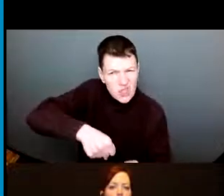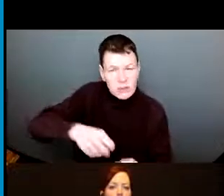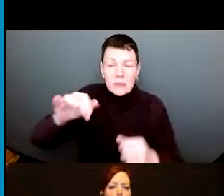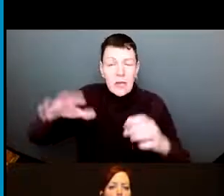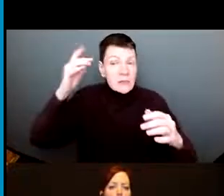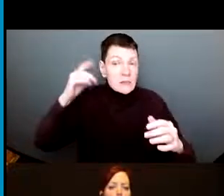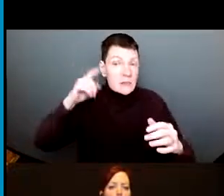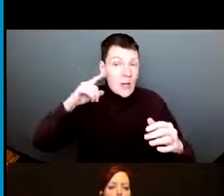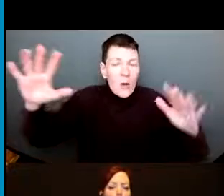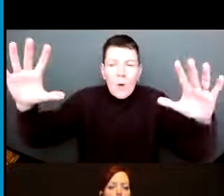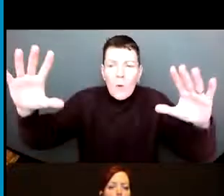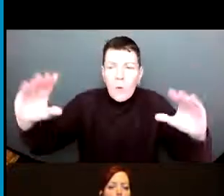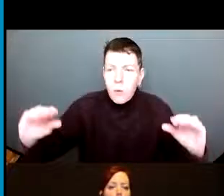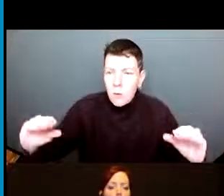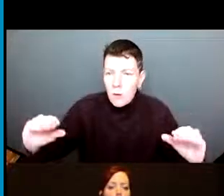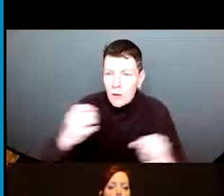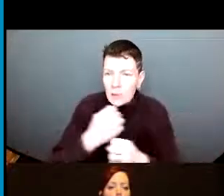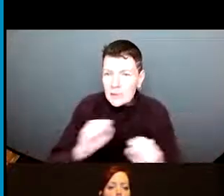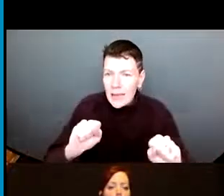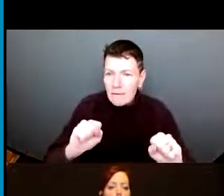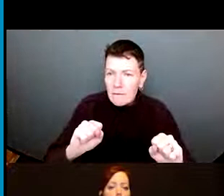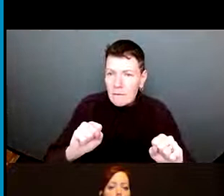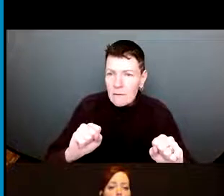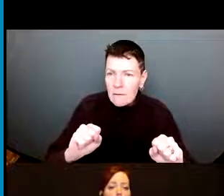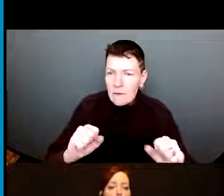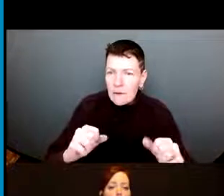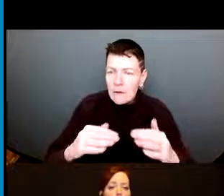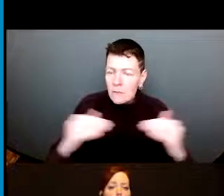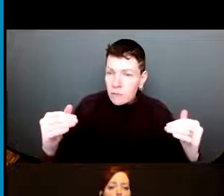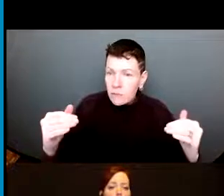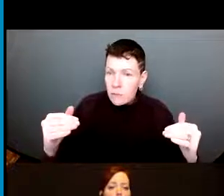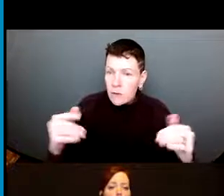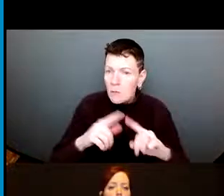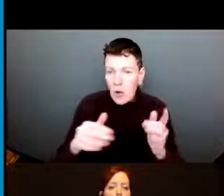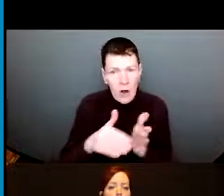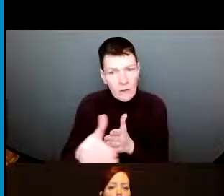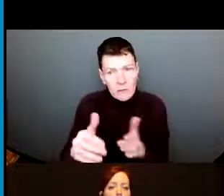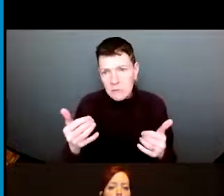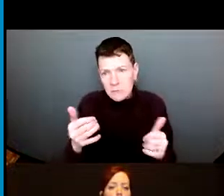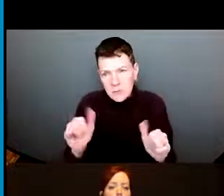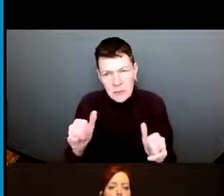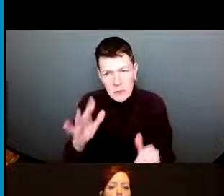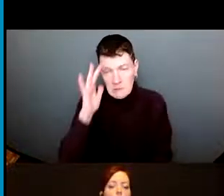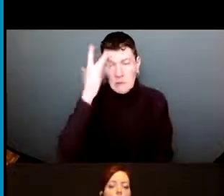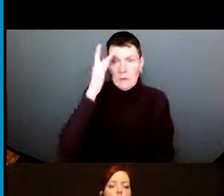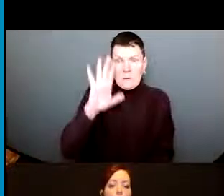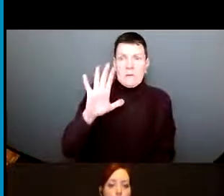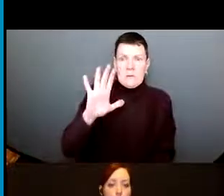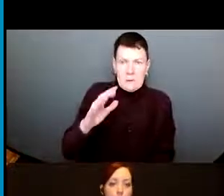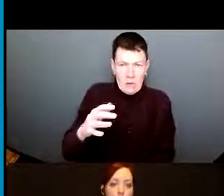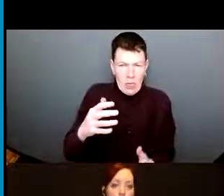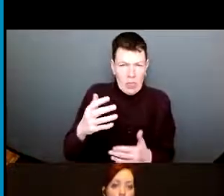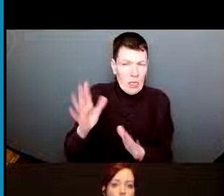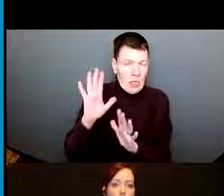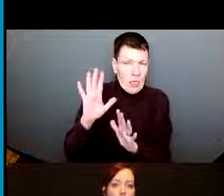to a safer level. It usually brings it down to a safe level, but quite often it can still be a little bit irritating for people using hearing aids